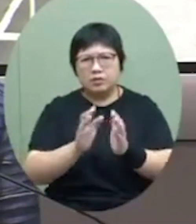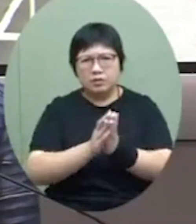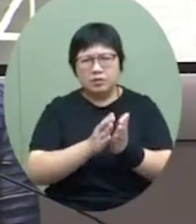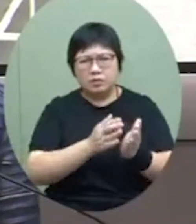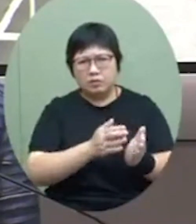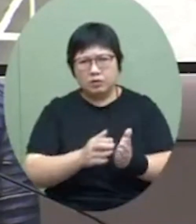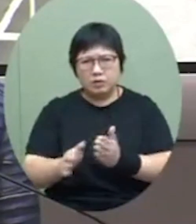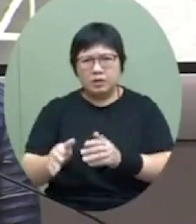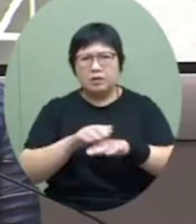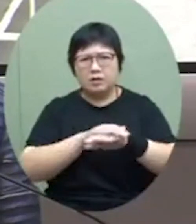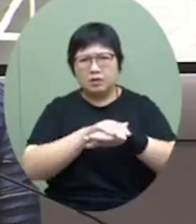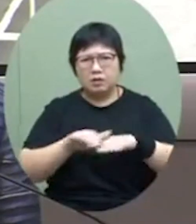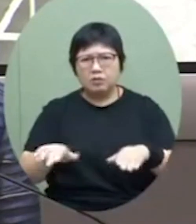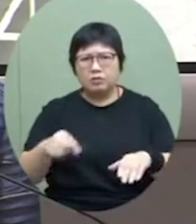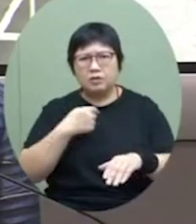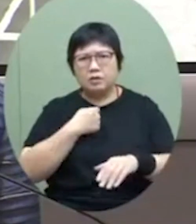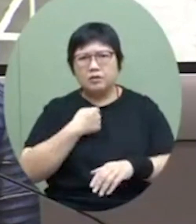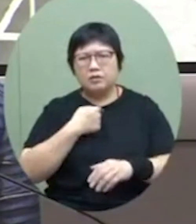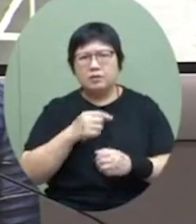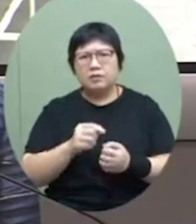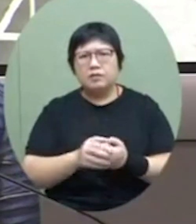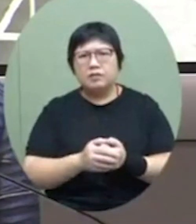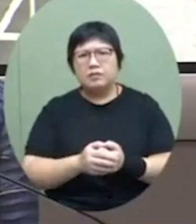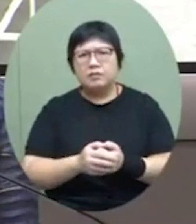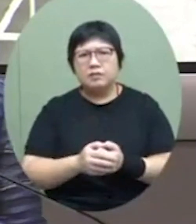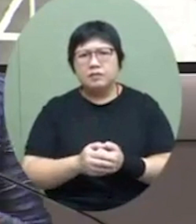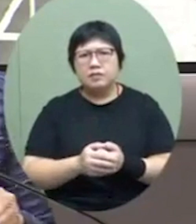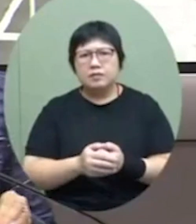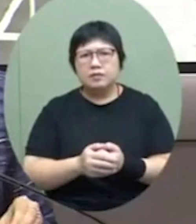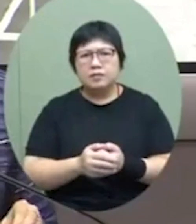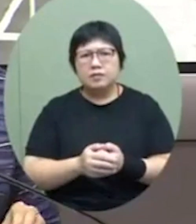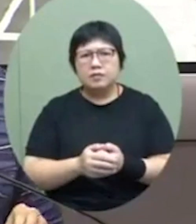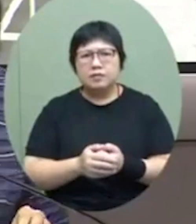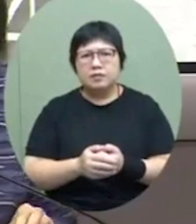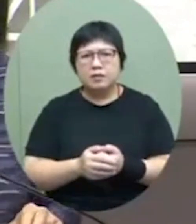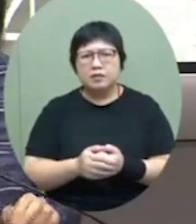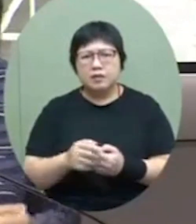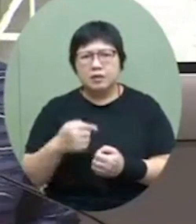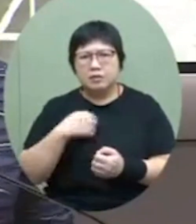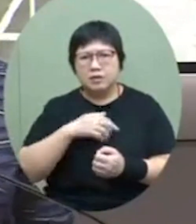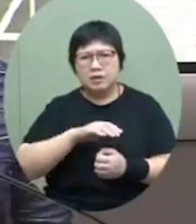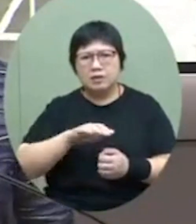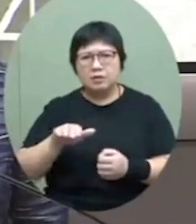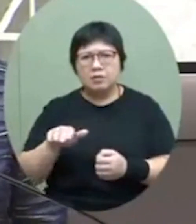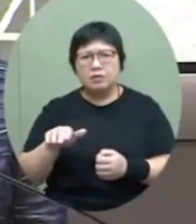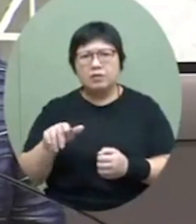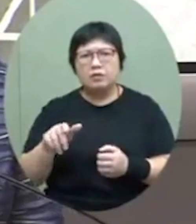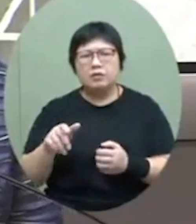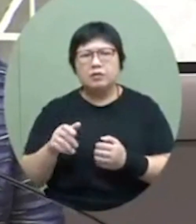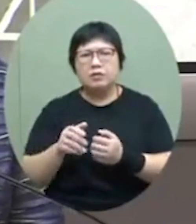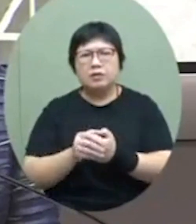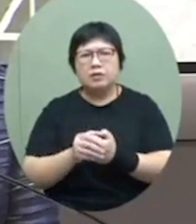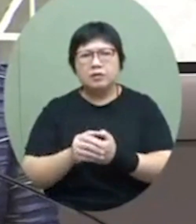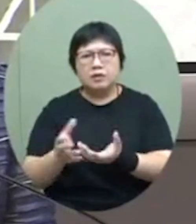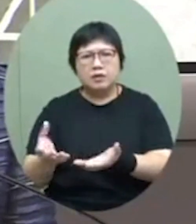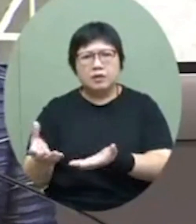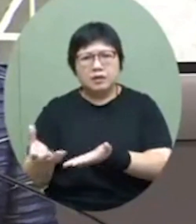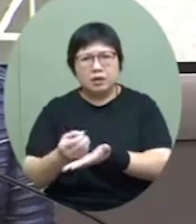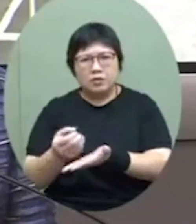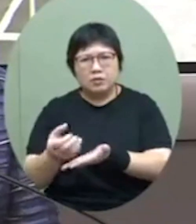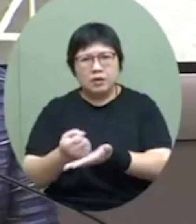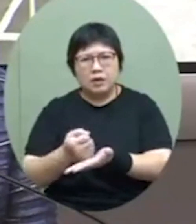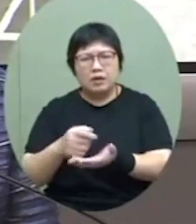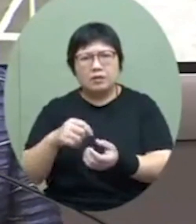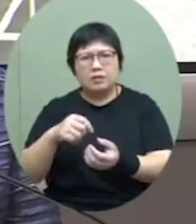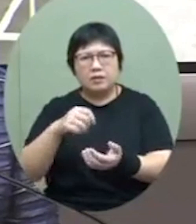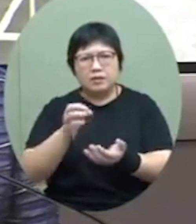we will try to separate the collection points from the distribution points so in one place you will not have the